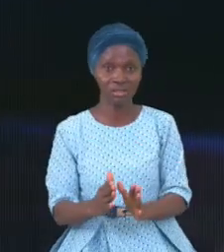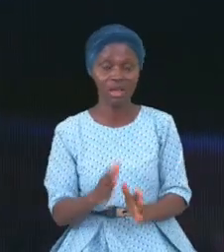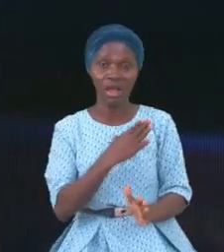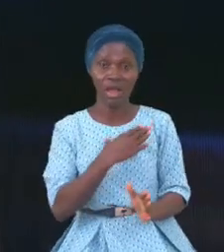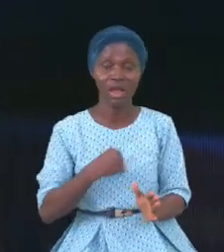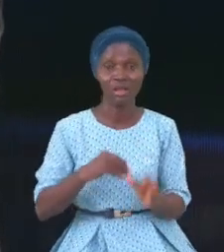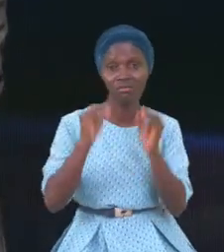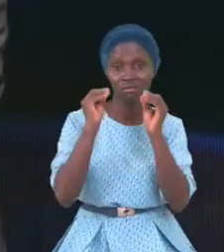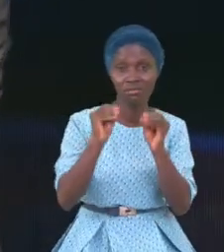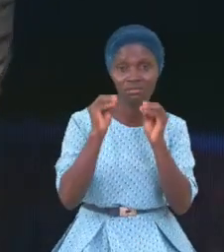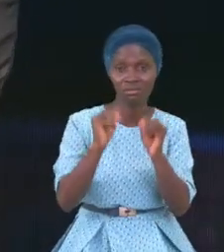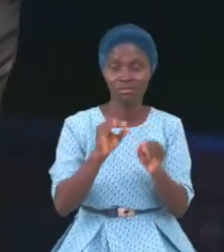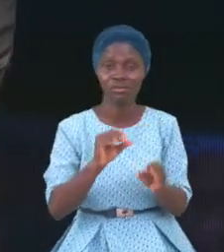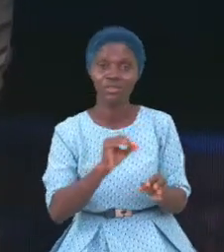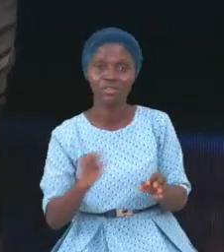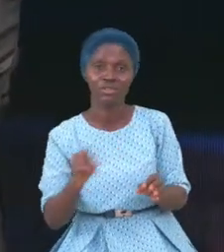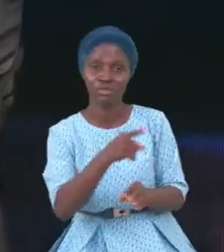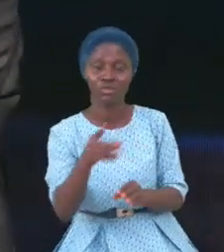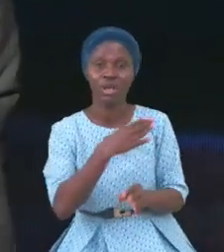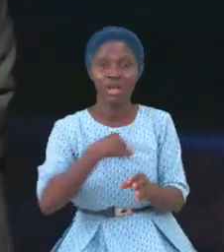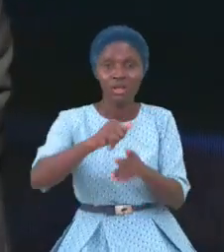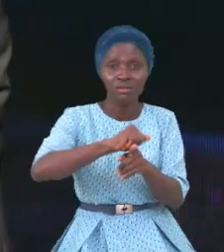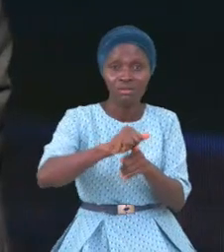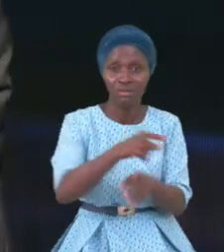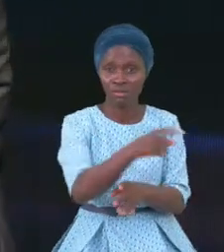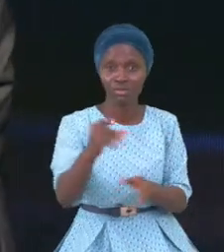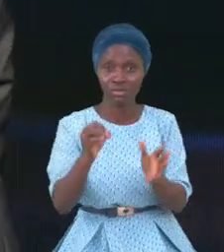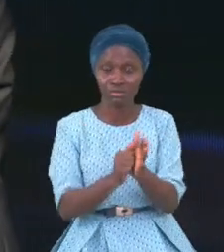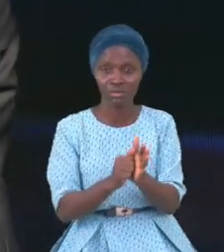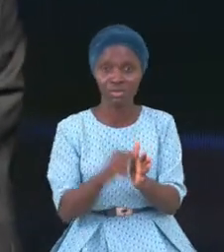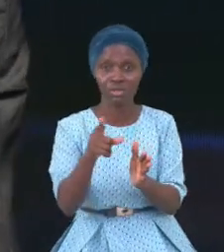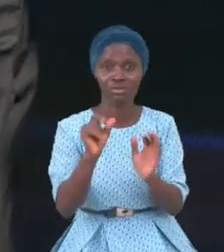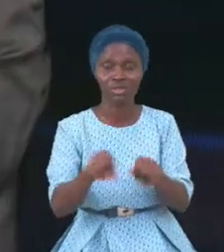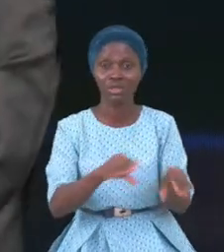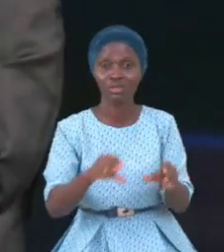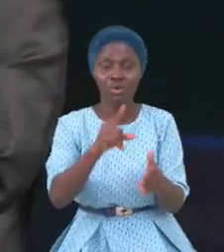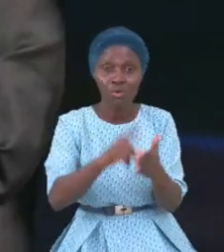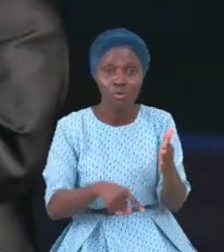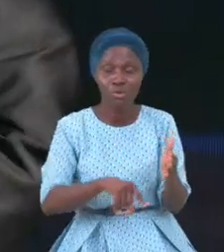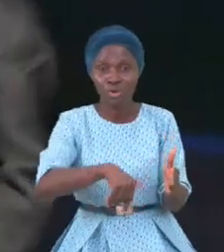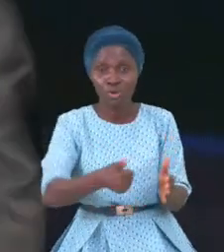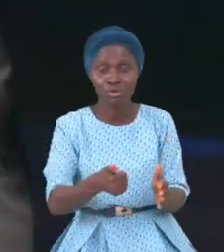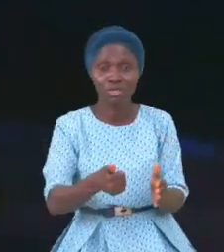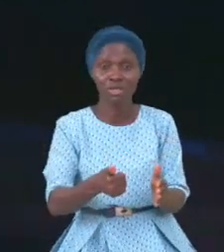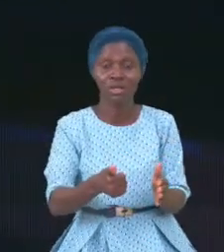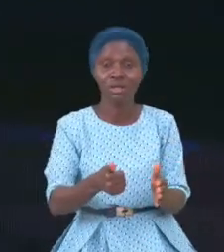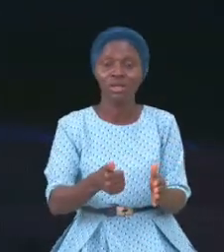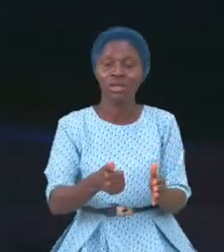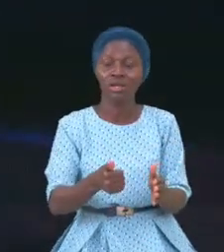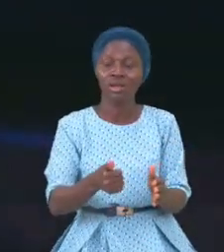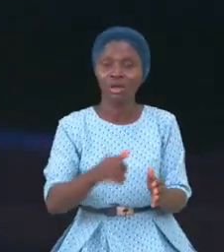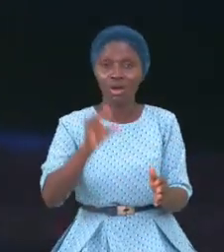training you so that you will do what others, ordinary people, cannot do and will not do,